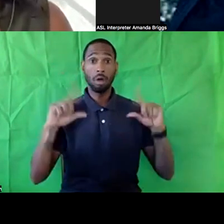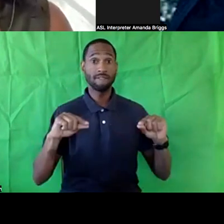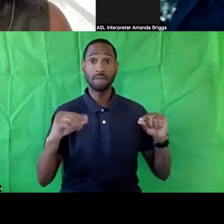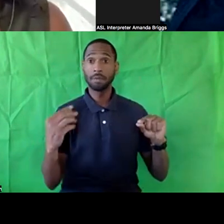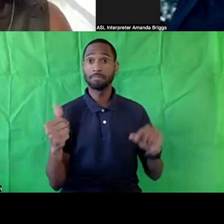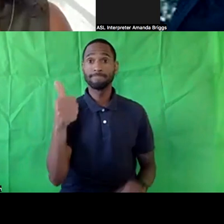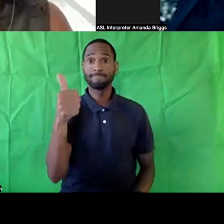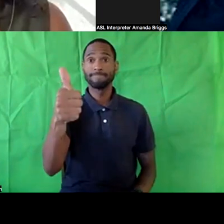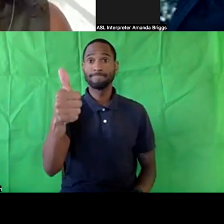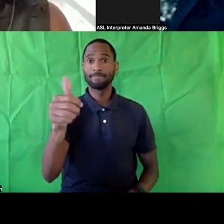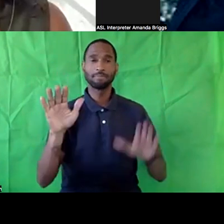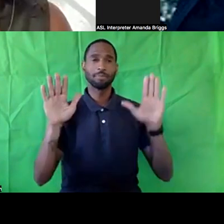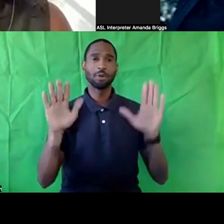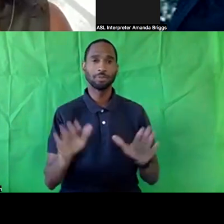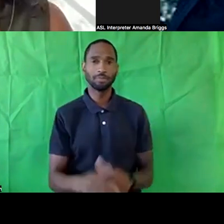Awesome.